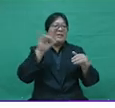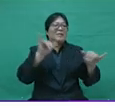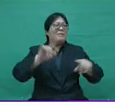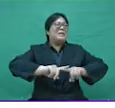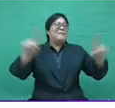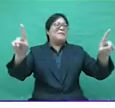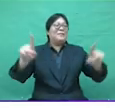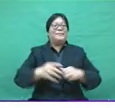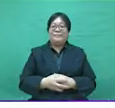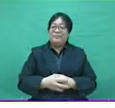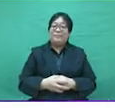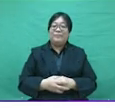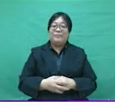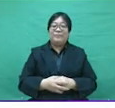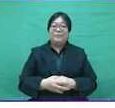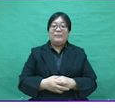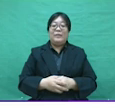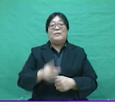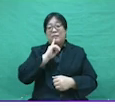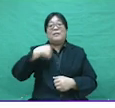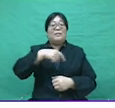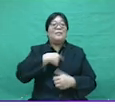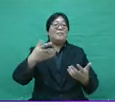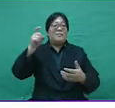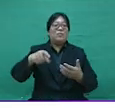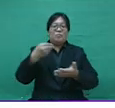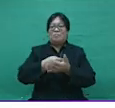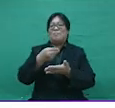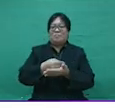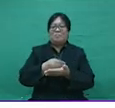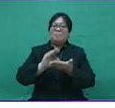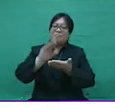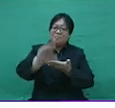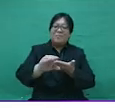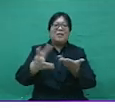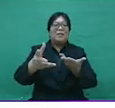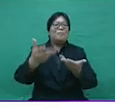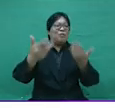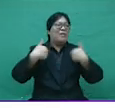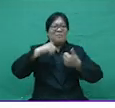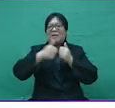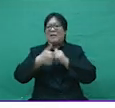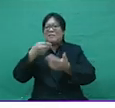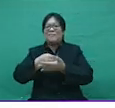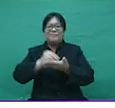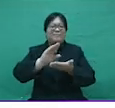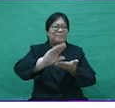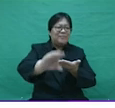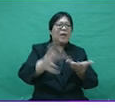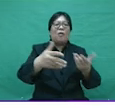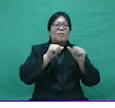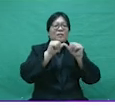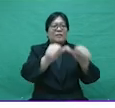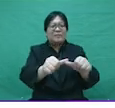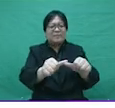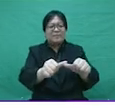ways mentioned different as before. For sure, we will have also financing problems and the problem